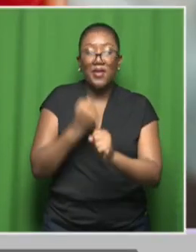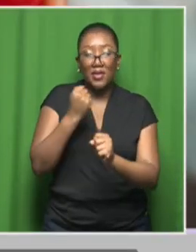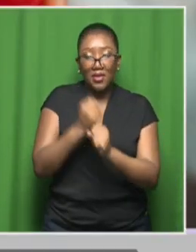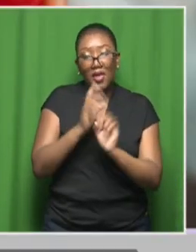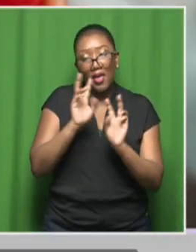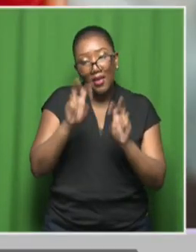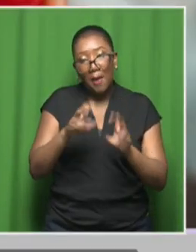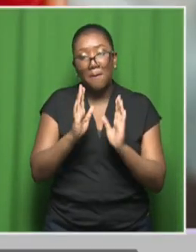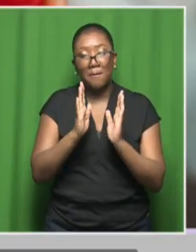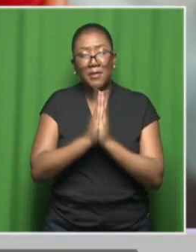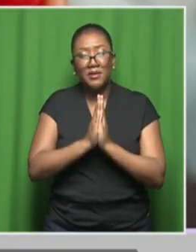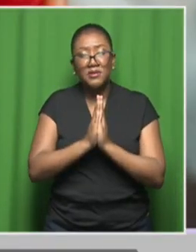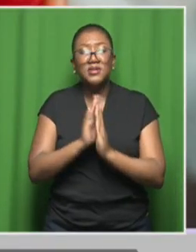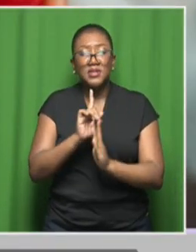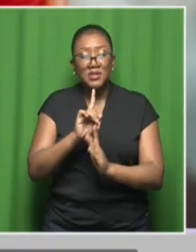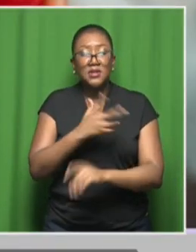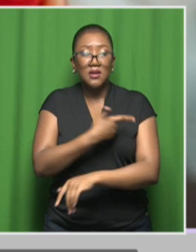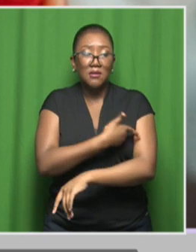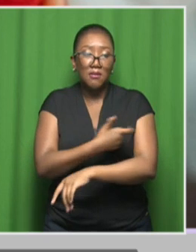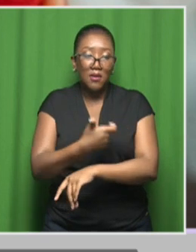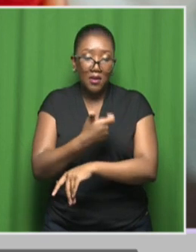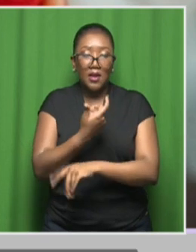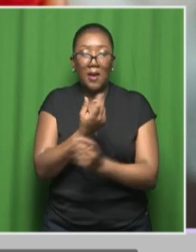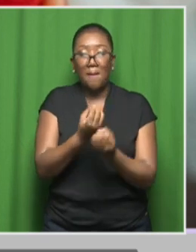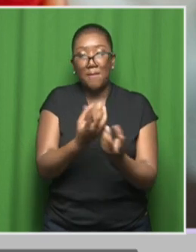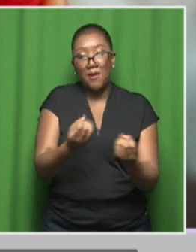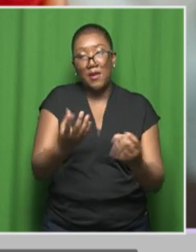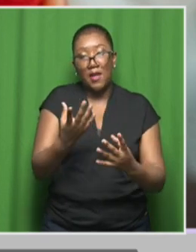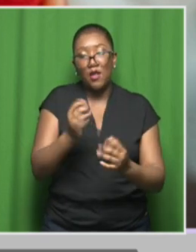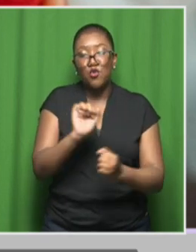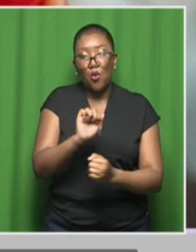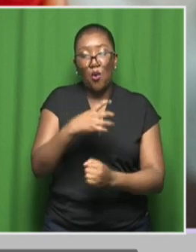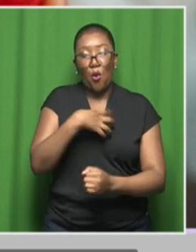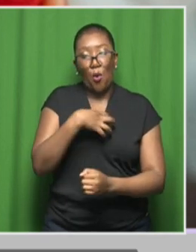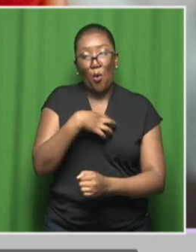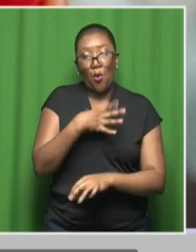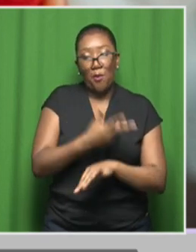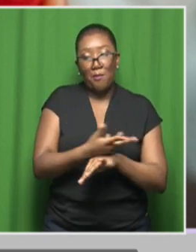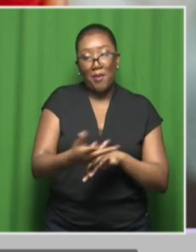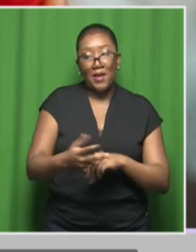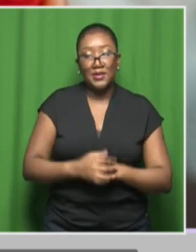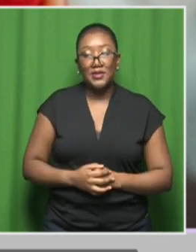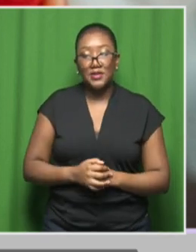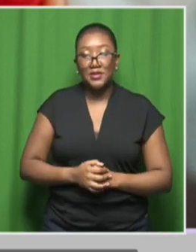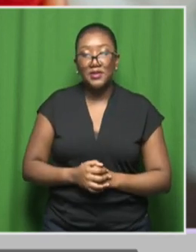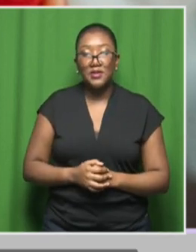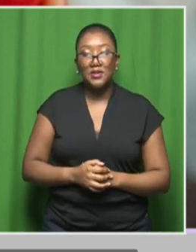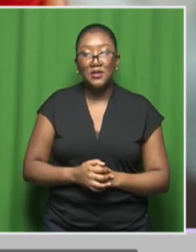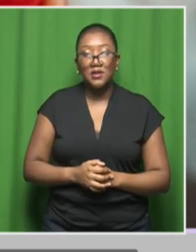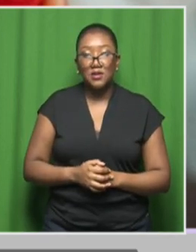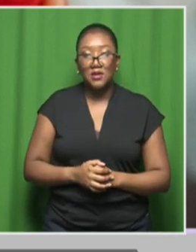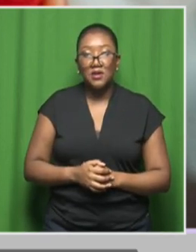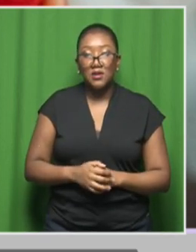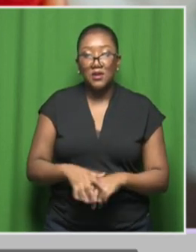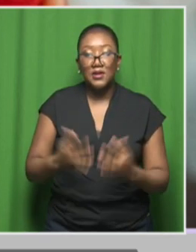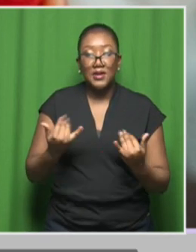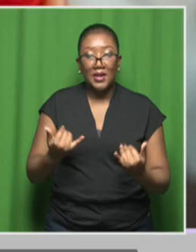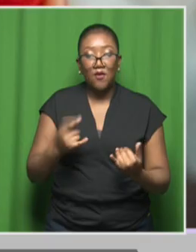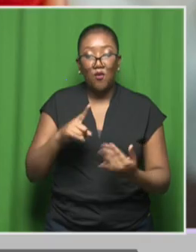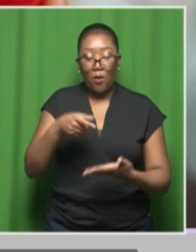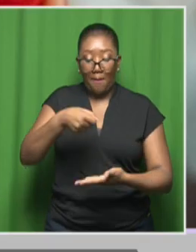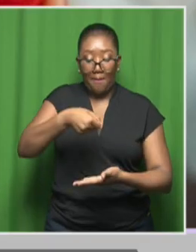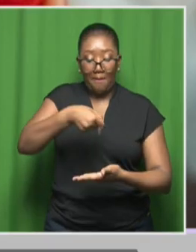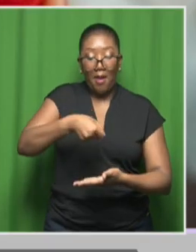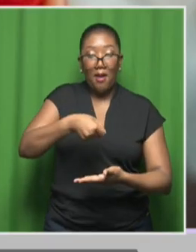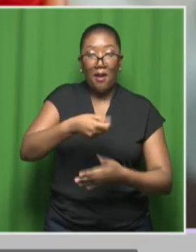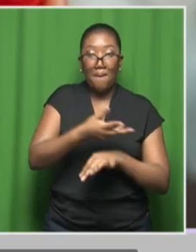have sufficient blood collections. Blood, in terms of its shelf life, so for whole blood